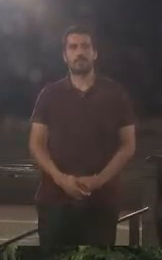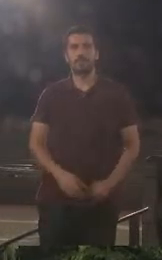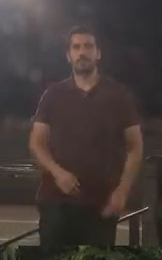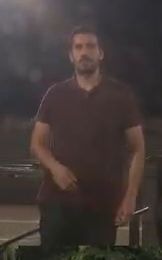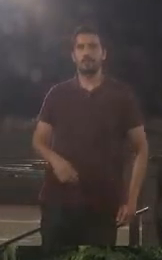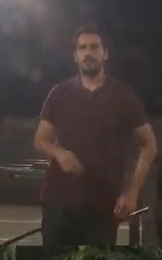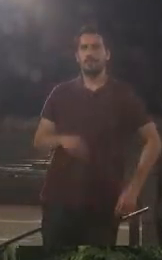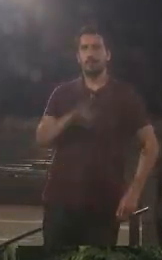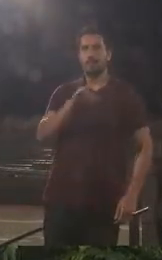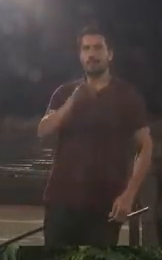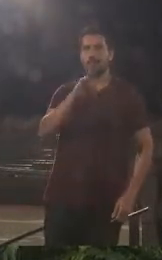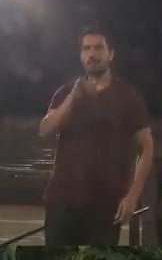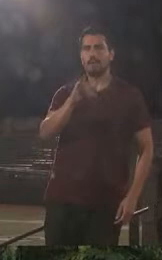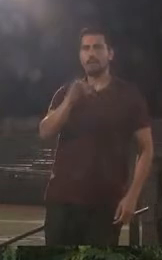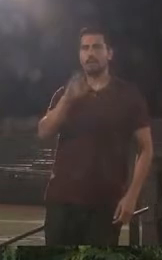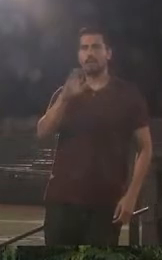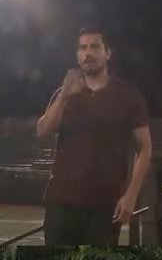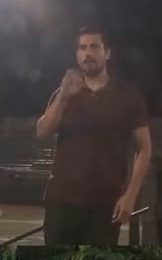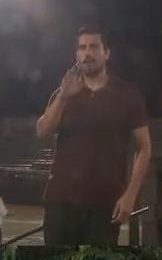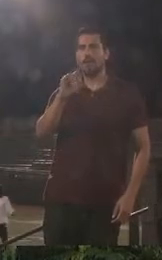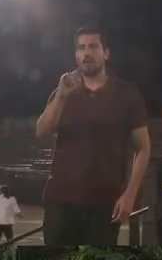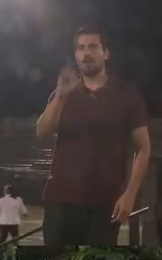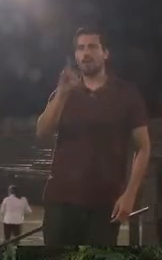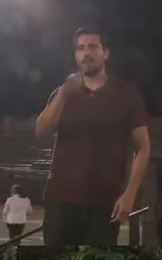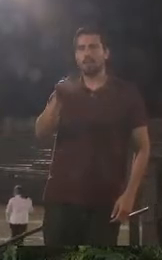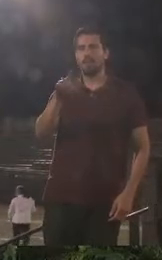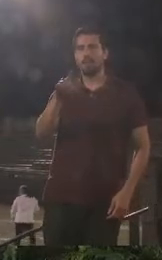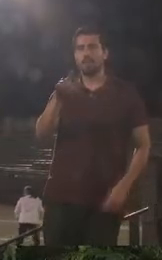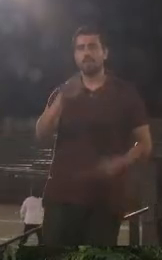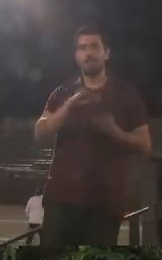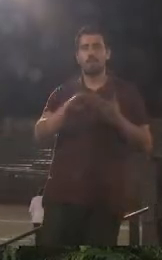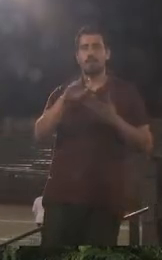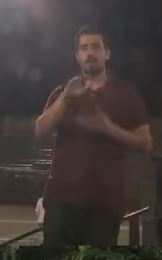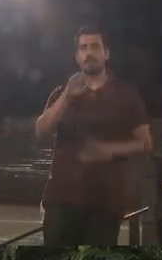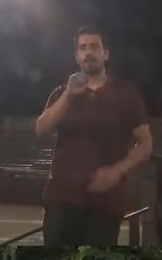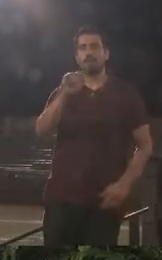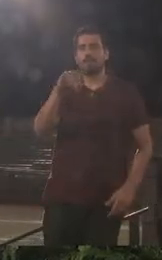Lainey Sky Cortez will be attending St. Philip's College.